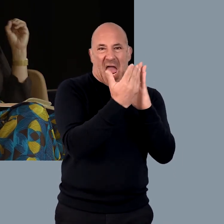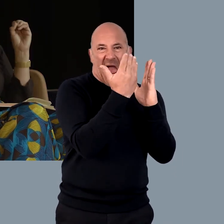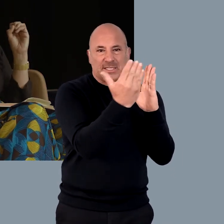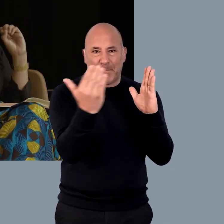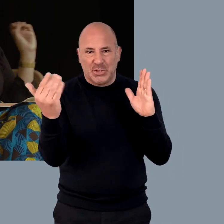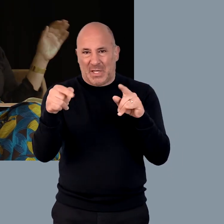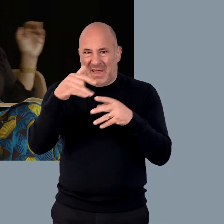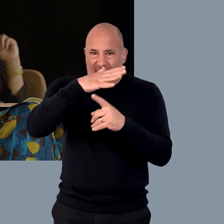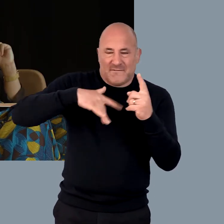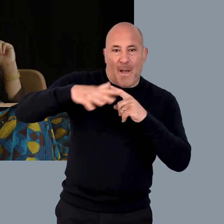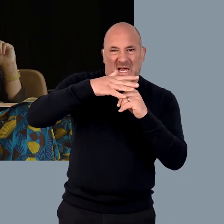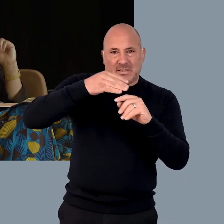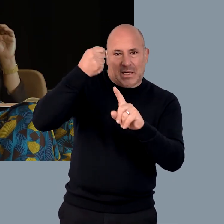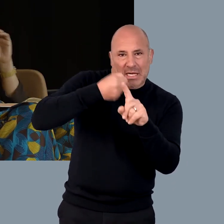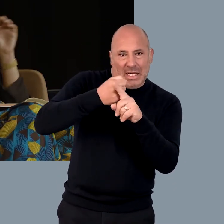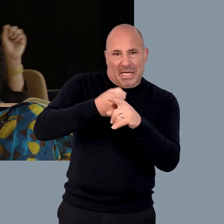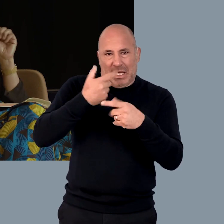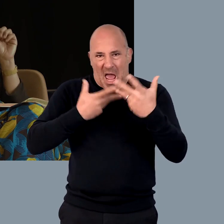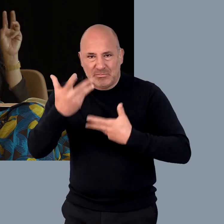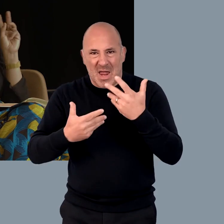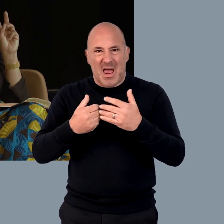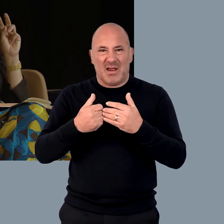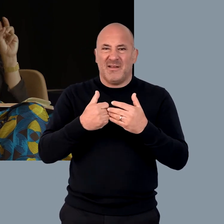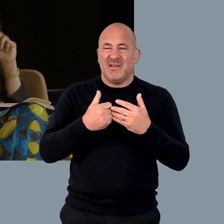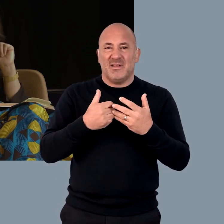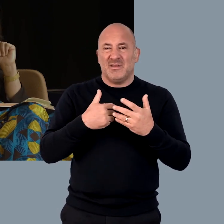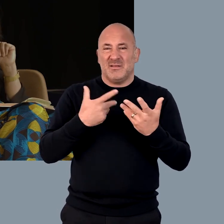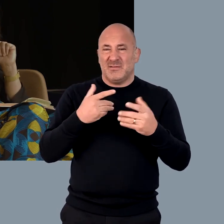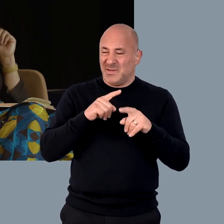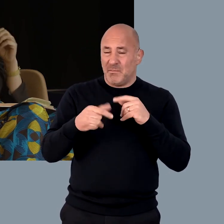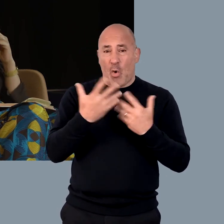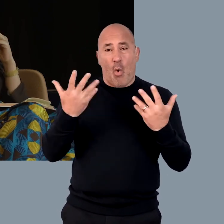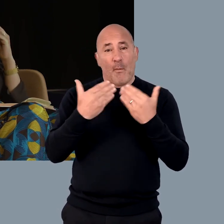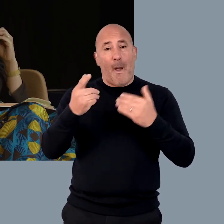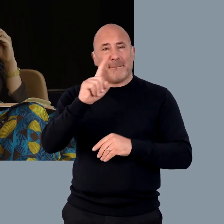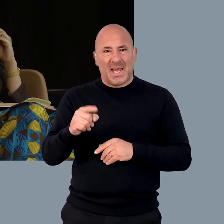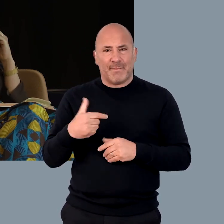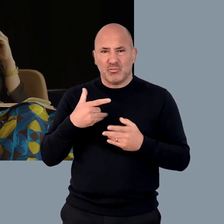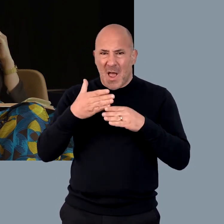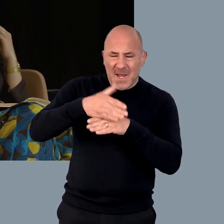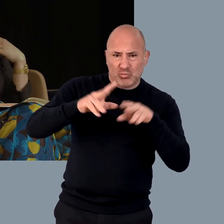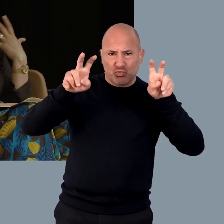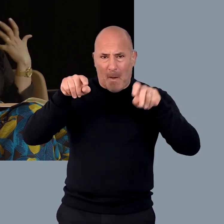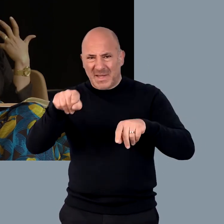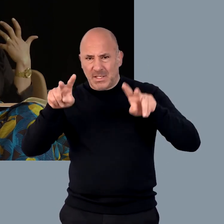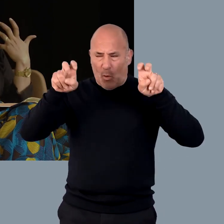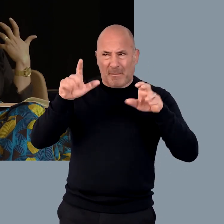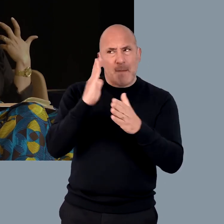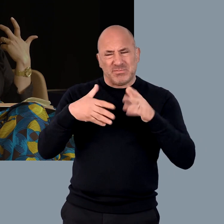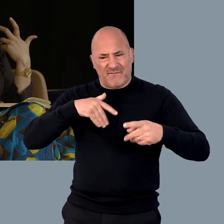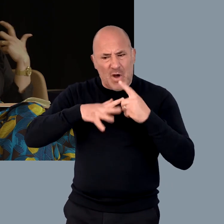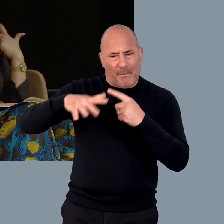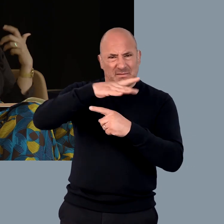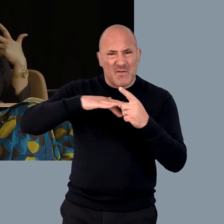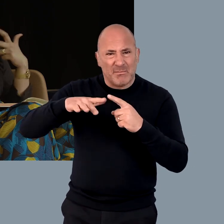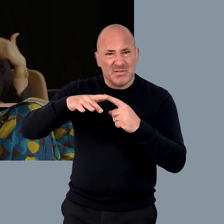particular commission or a particular exhibition that has a environmental kind of subject or topic, or what I see a lot is